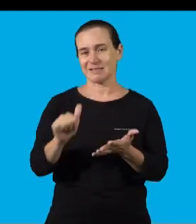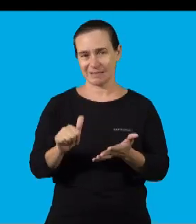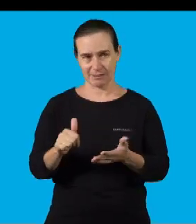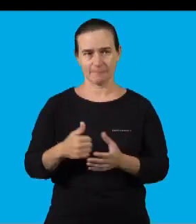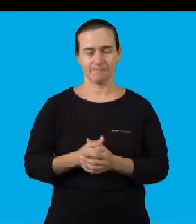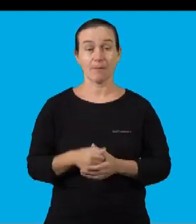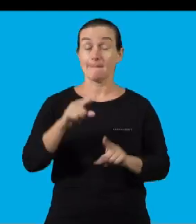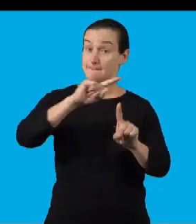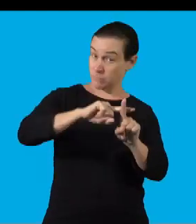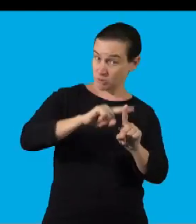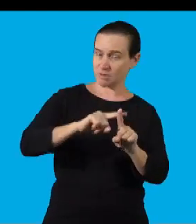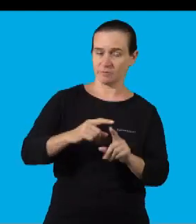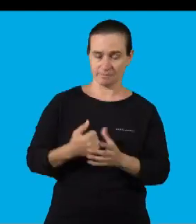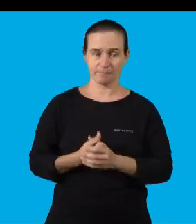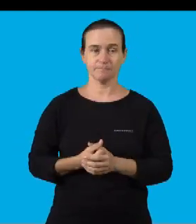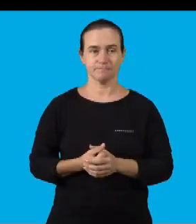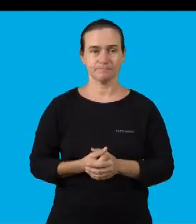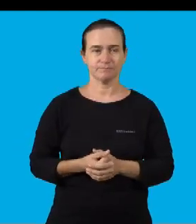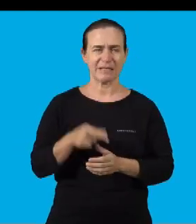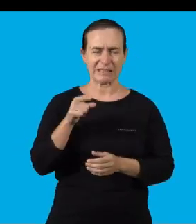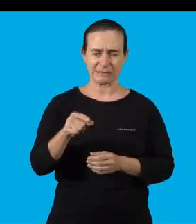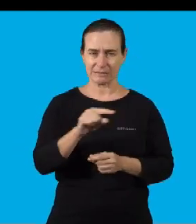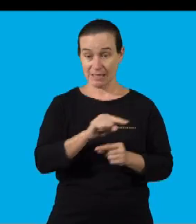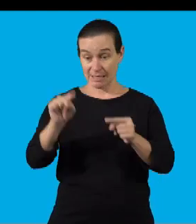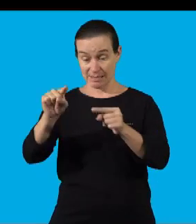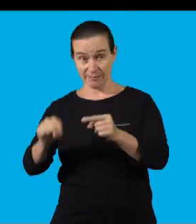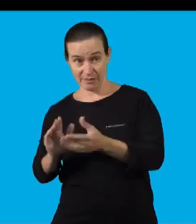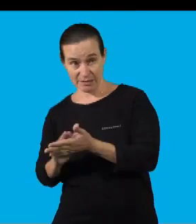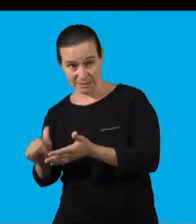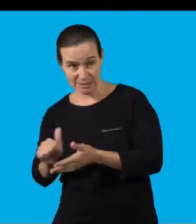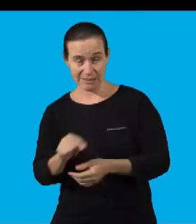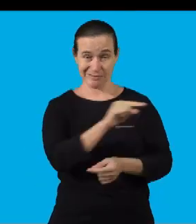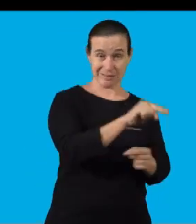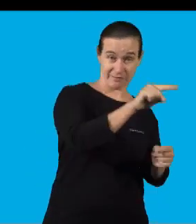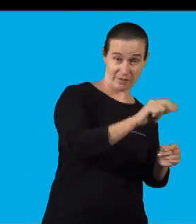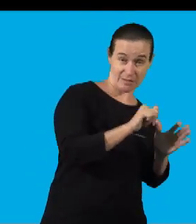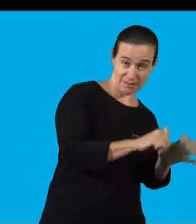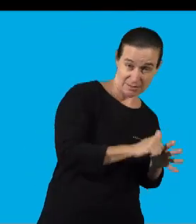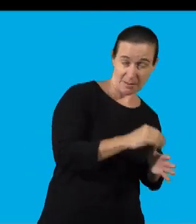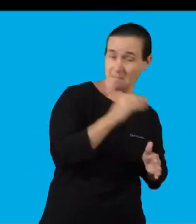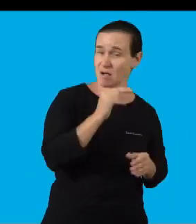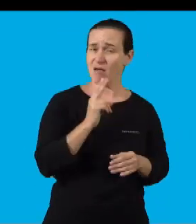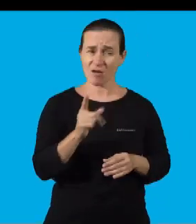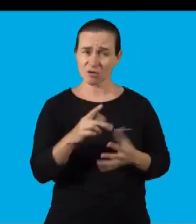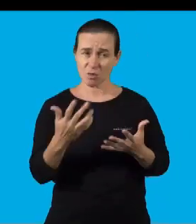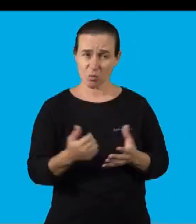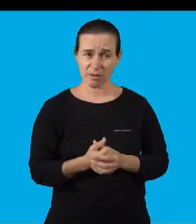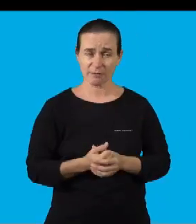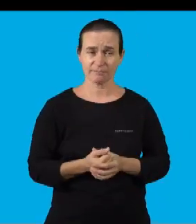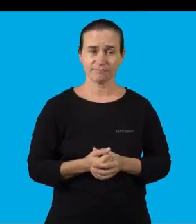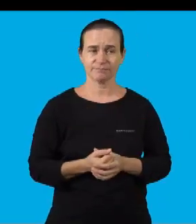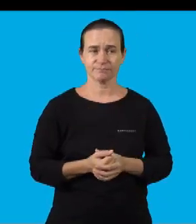us 16, a positive 16 that is, and when we divide both sides by that 16, we can see that our